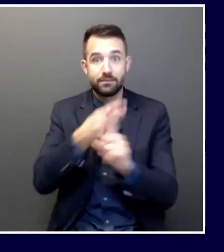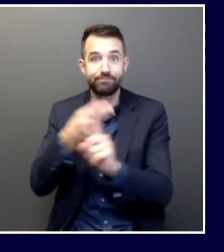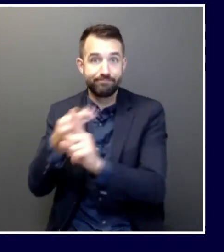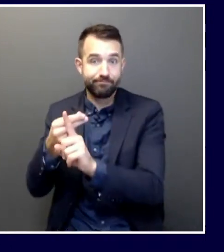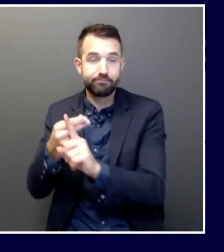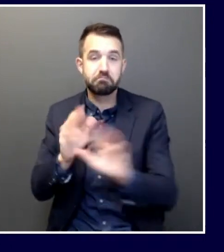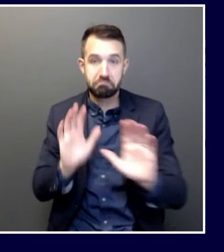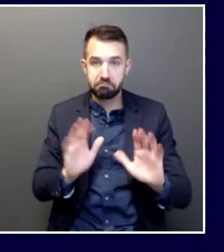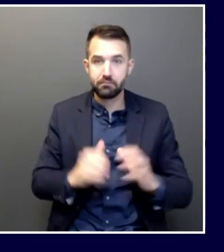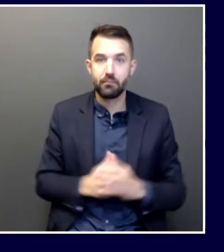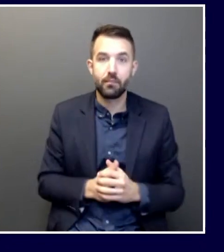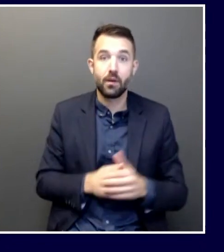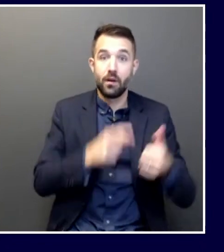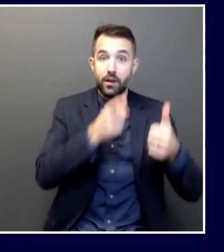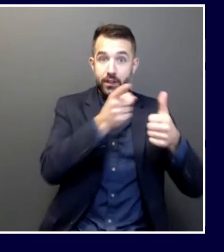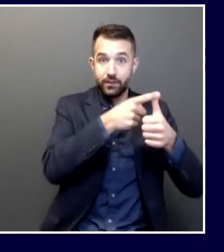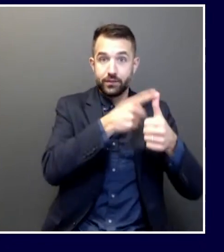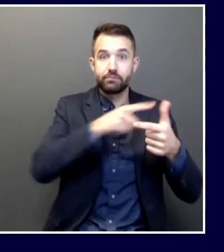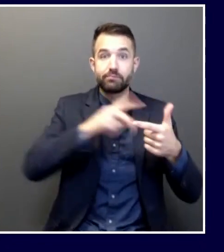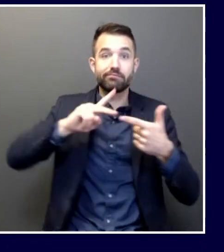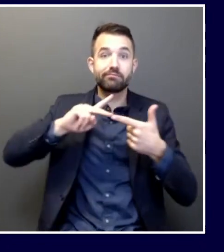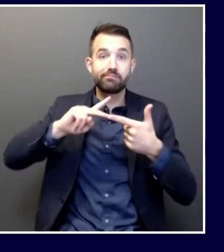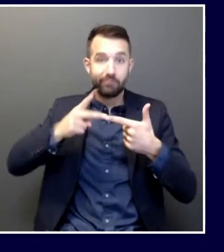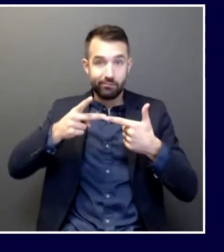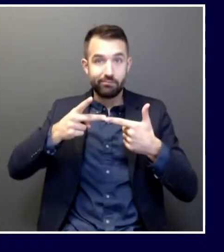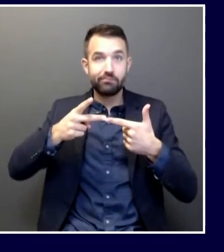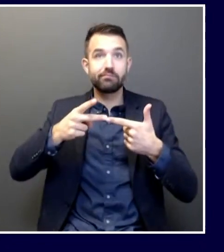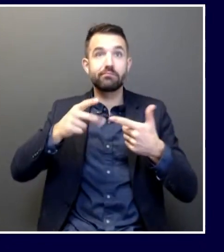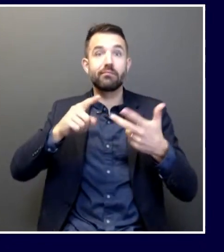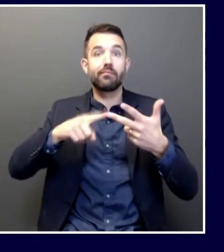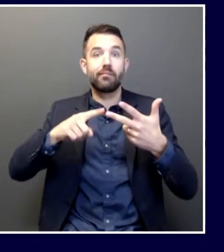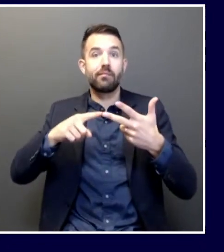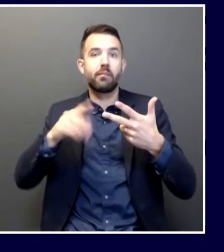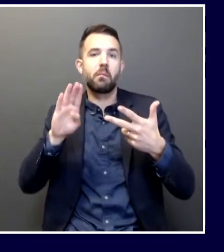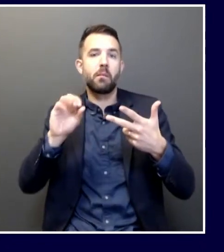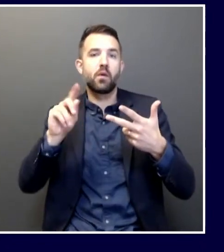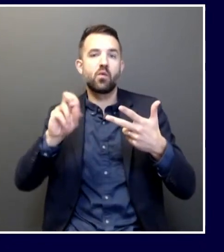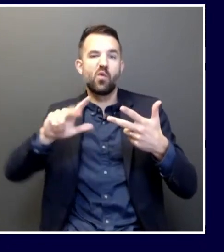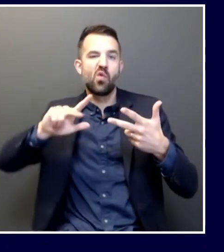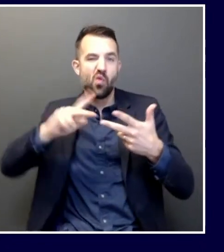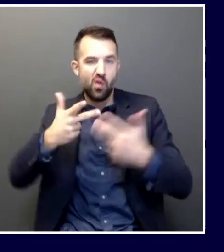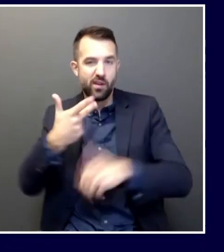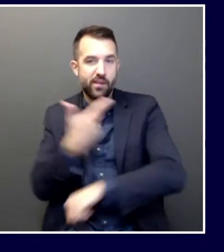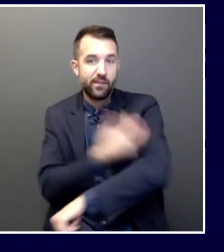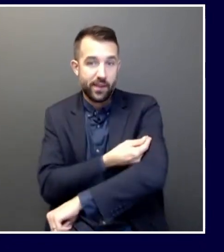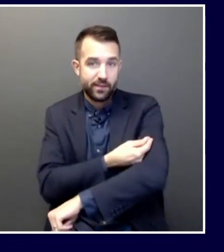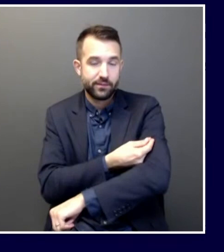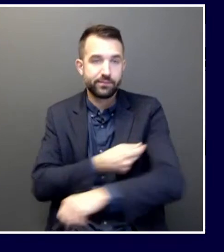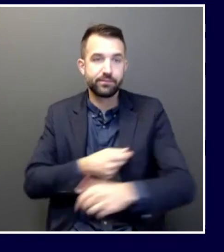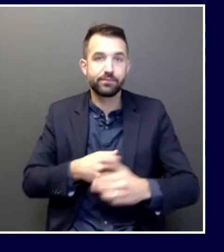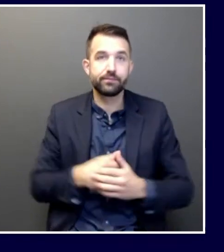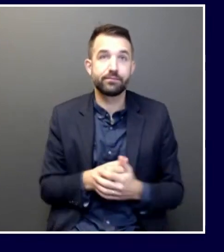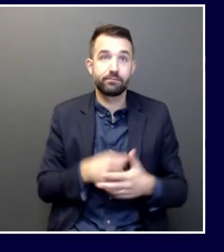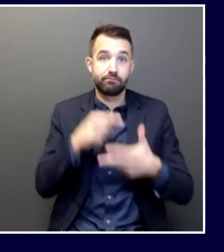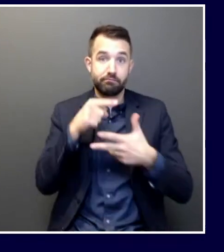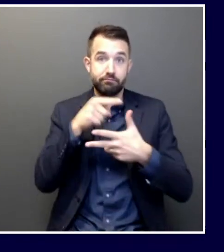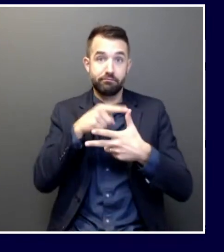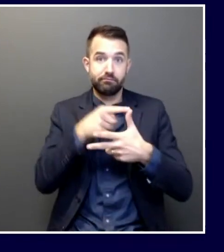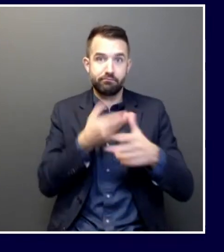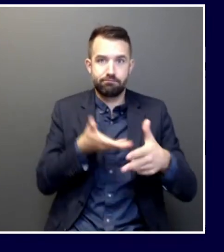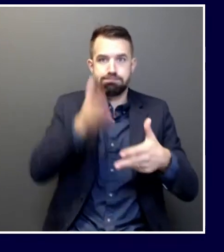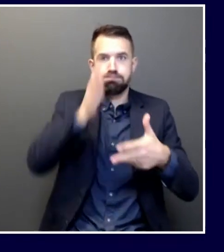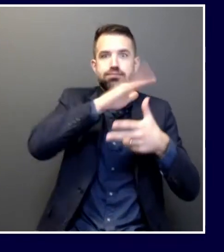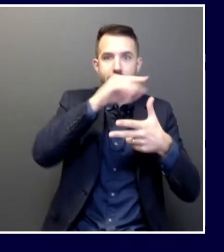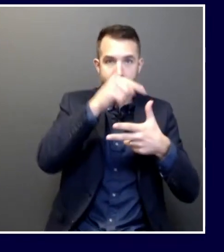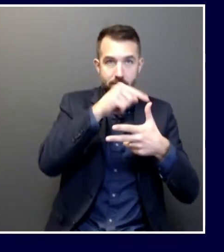first, second, and booster doses. First doses in Maine have increased 25% over